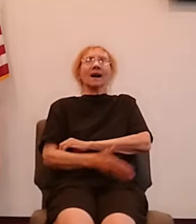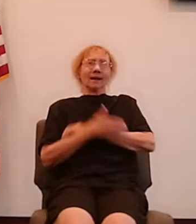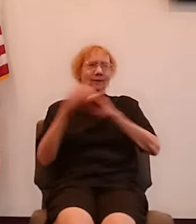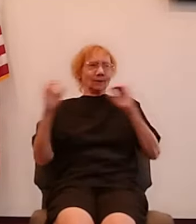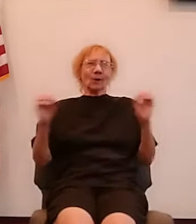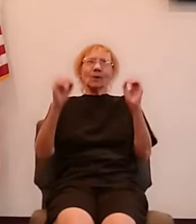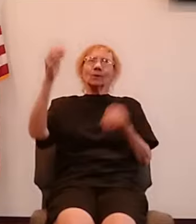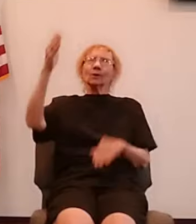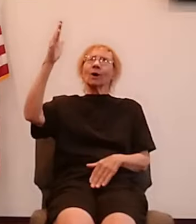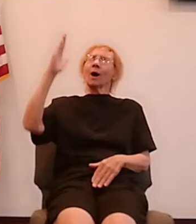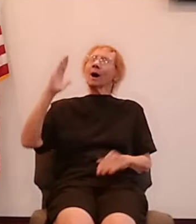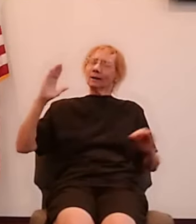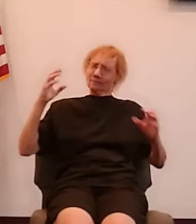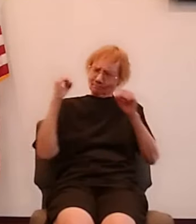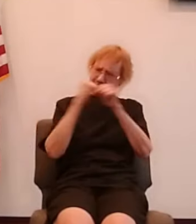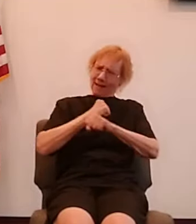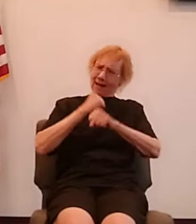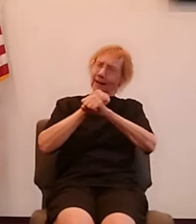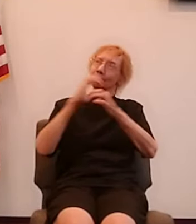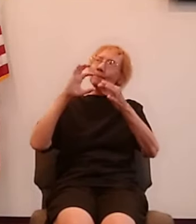battle belongs to you.